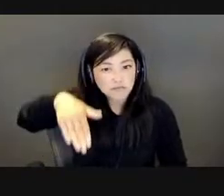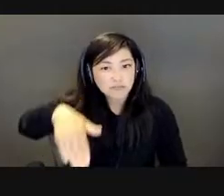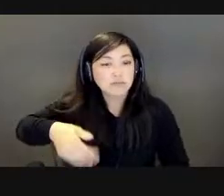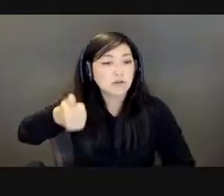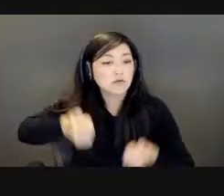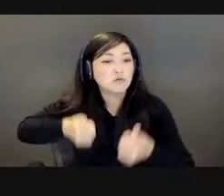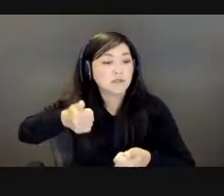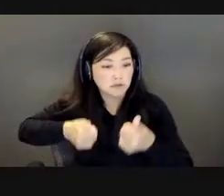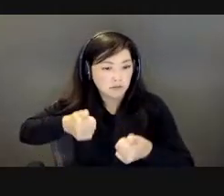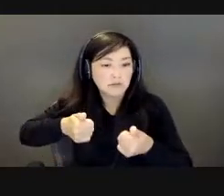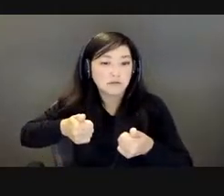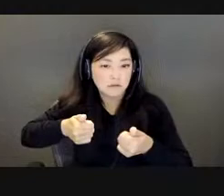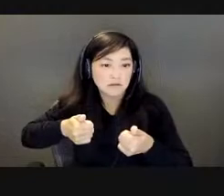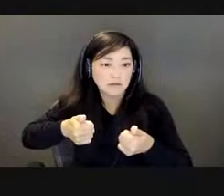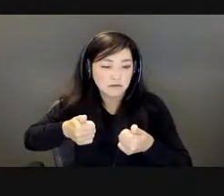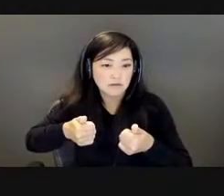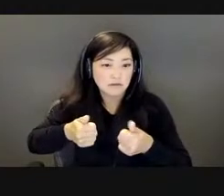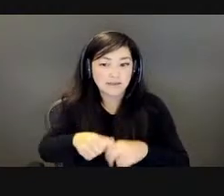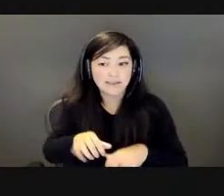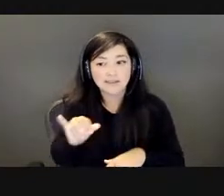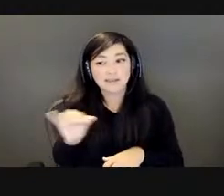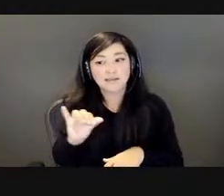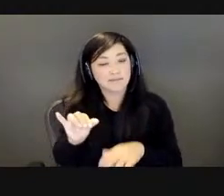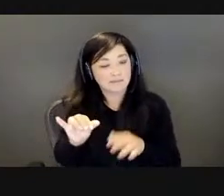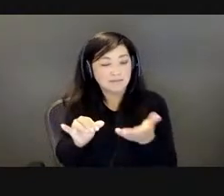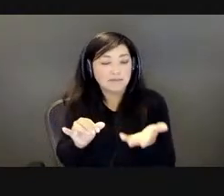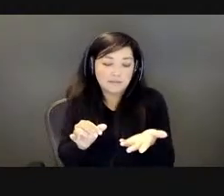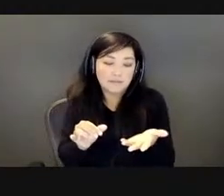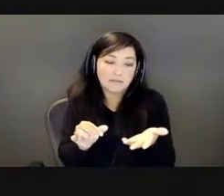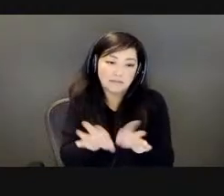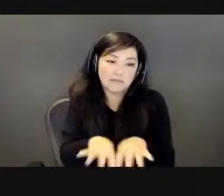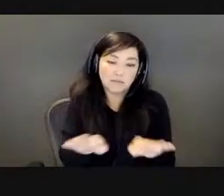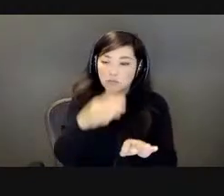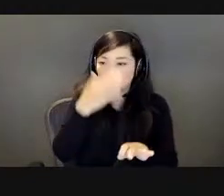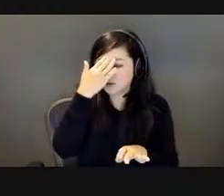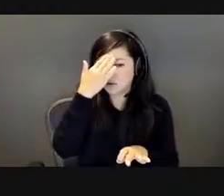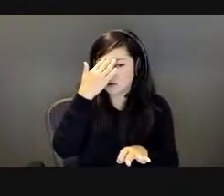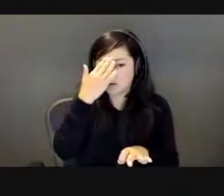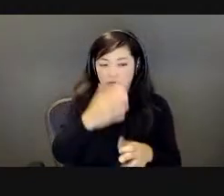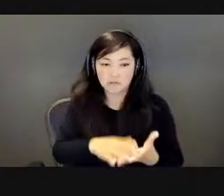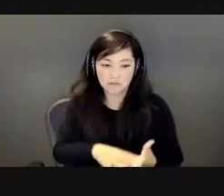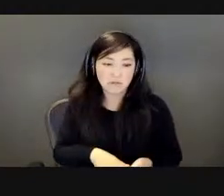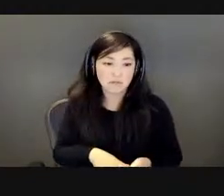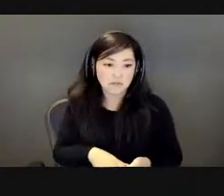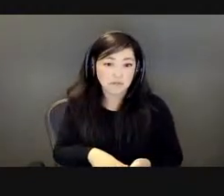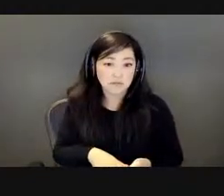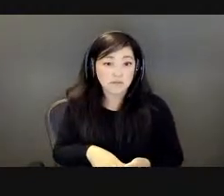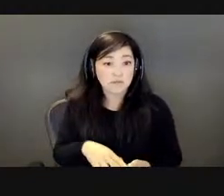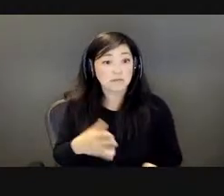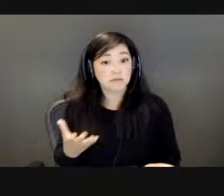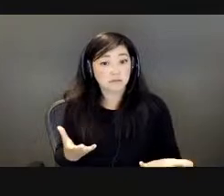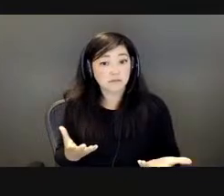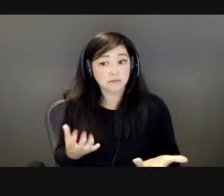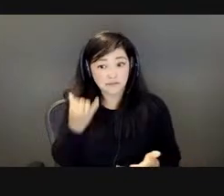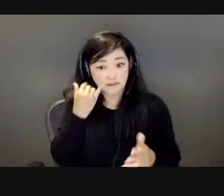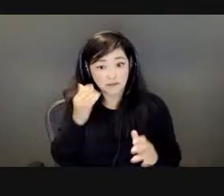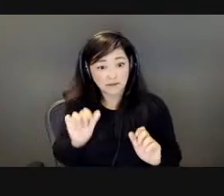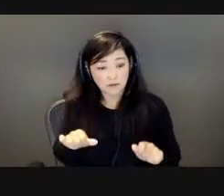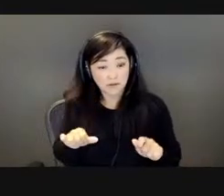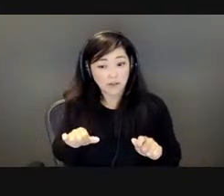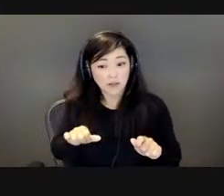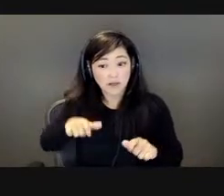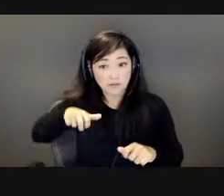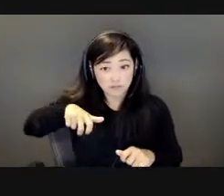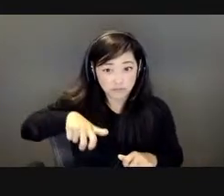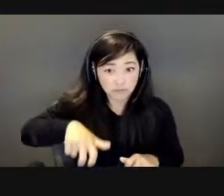of how steep the grade is. That makes a huge difference as to whether you can manage that or not that day.